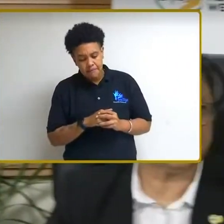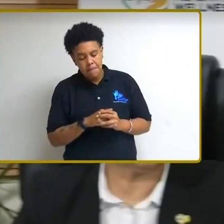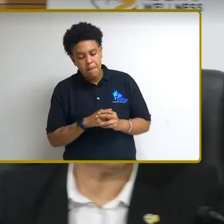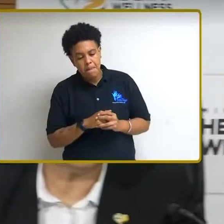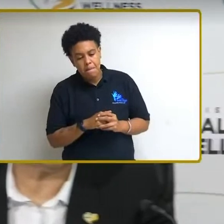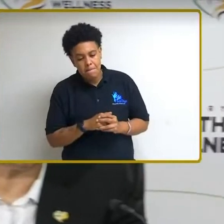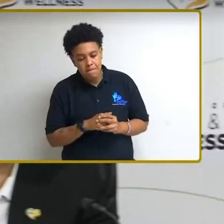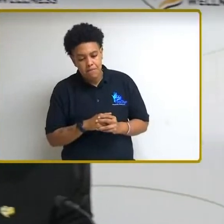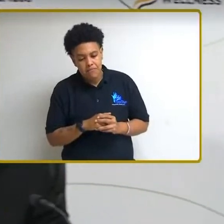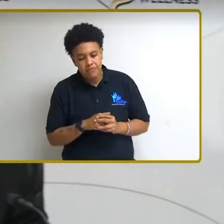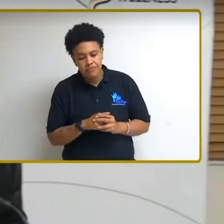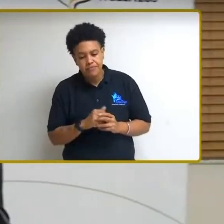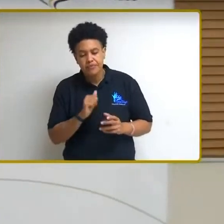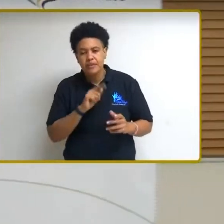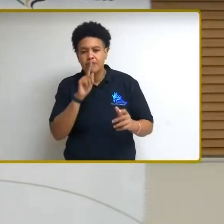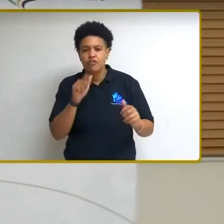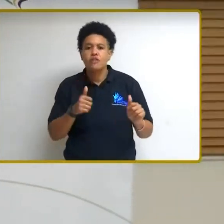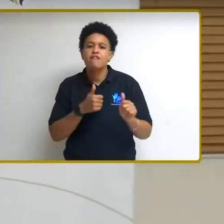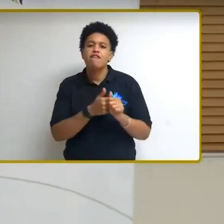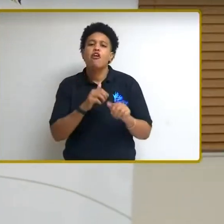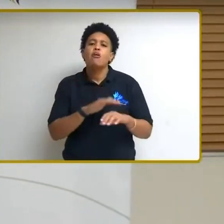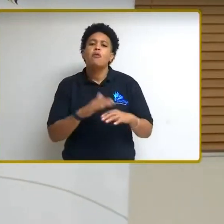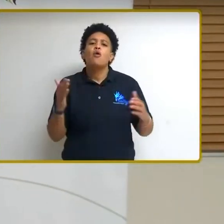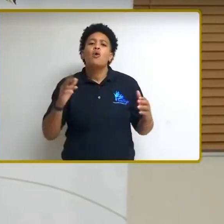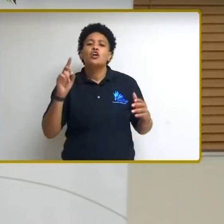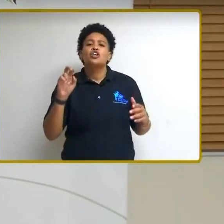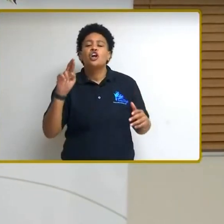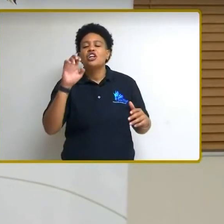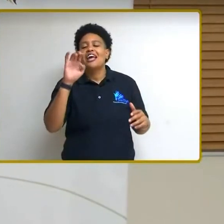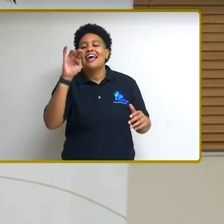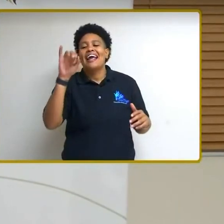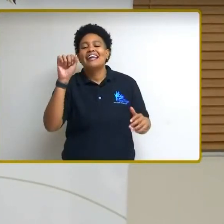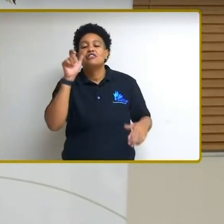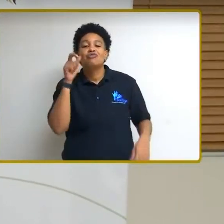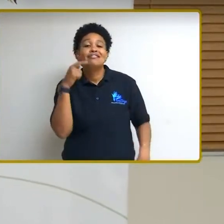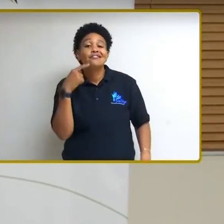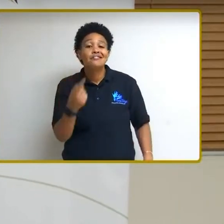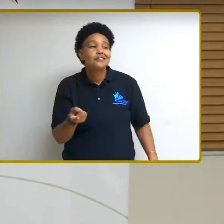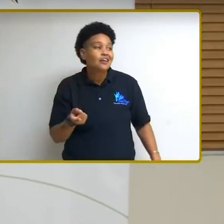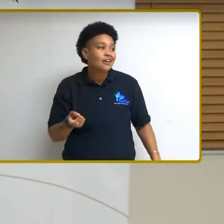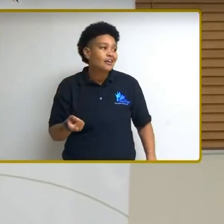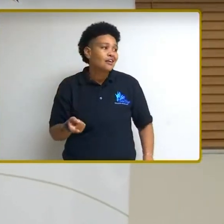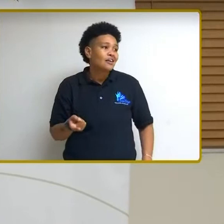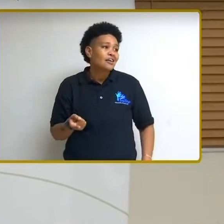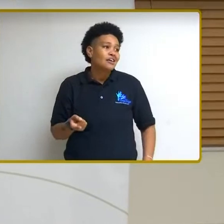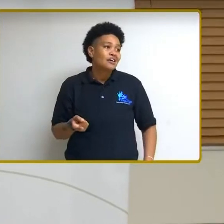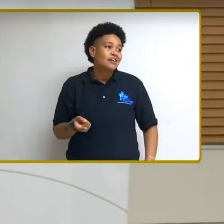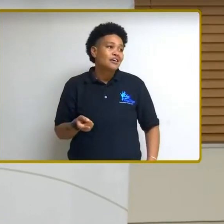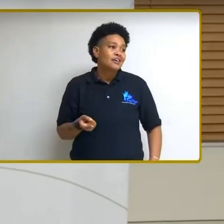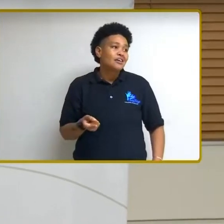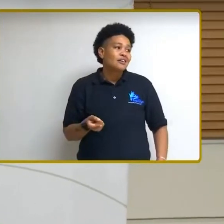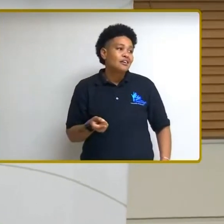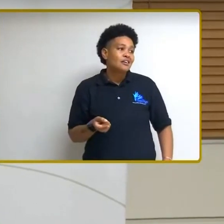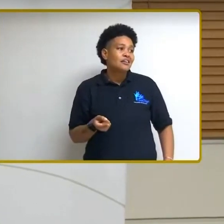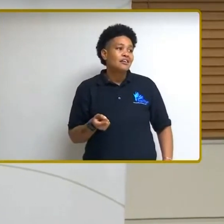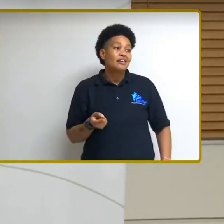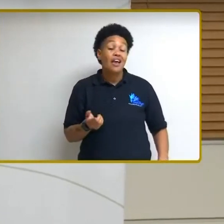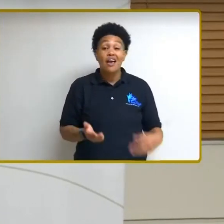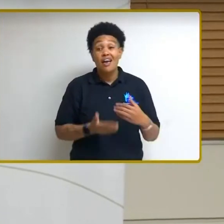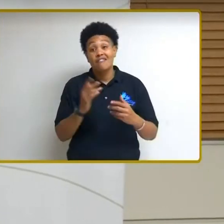I just follow up on what Dr. Ennis says. Pretty much after persons